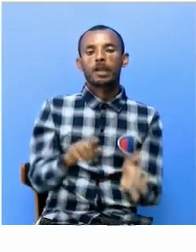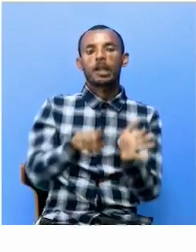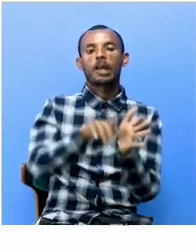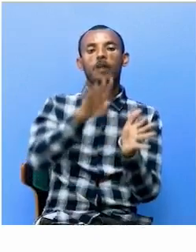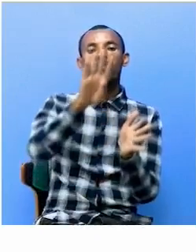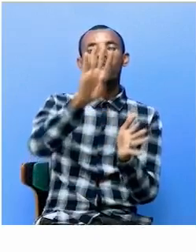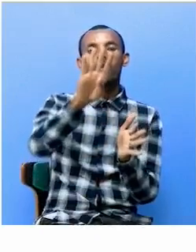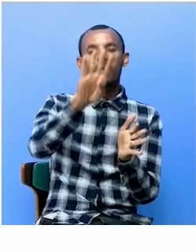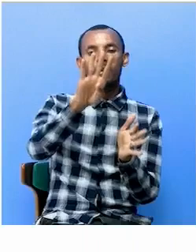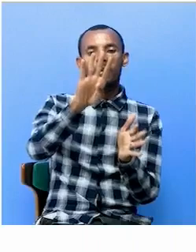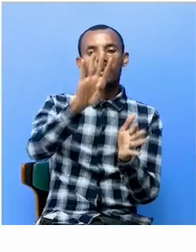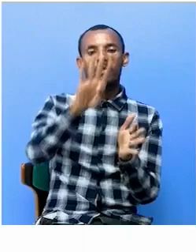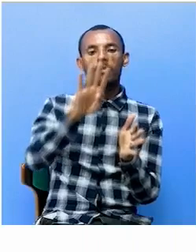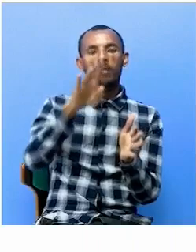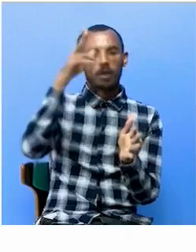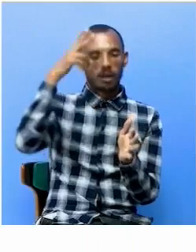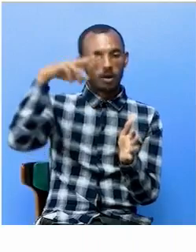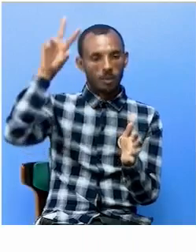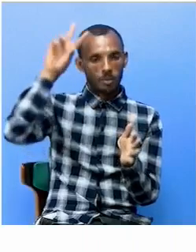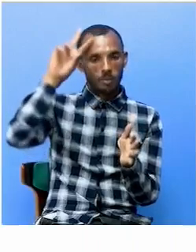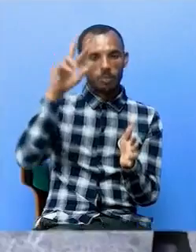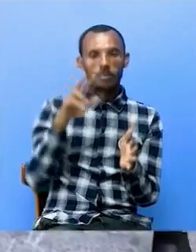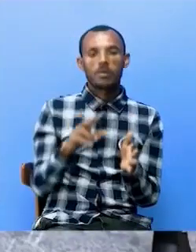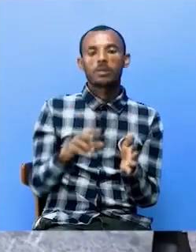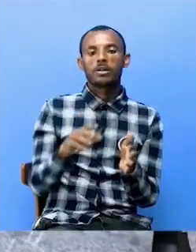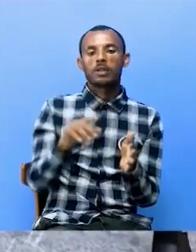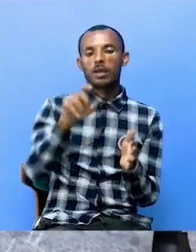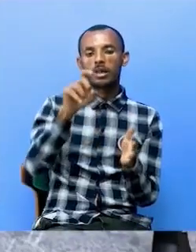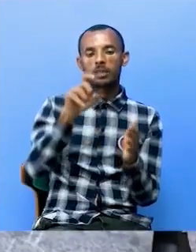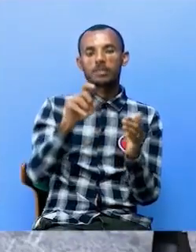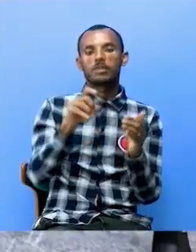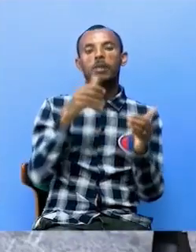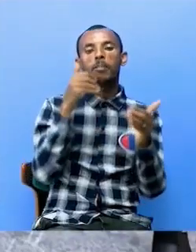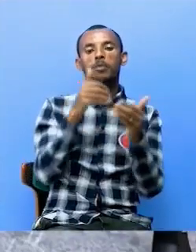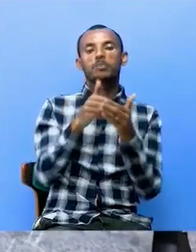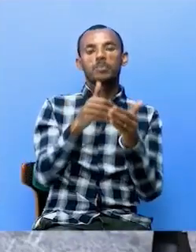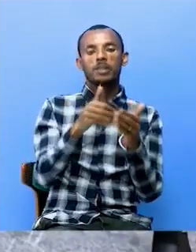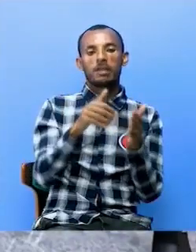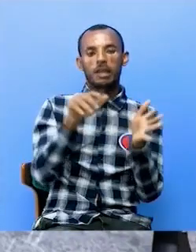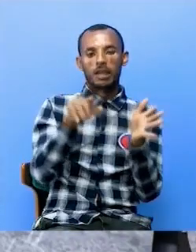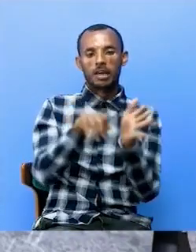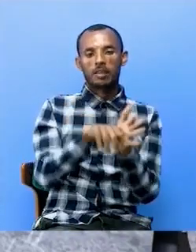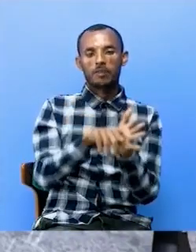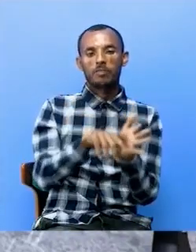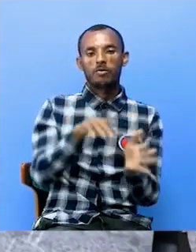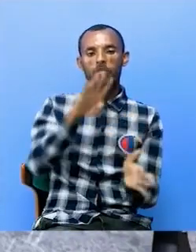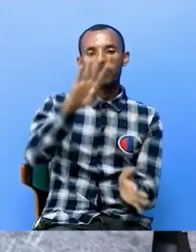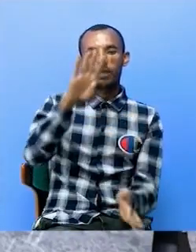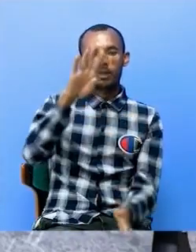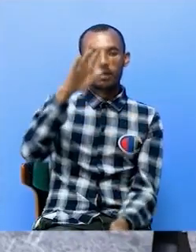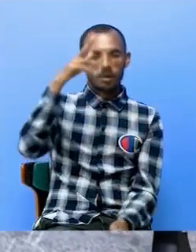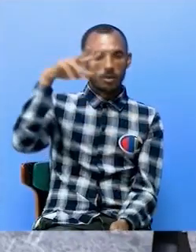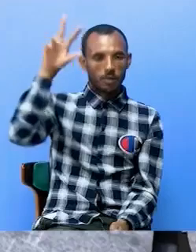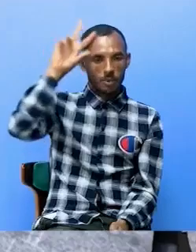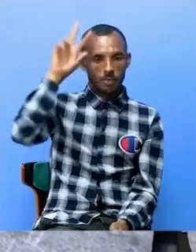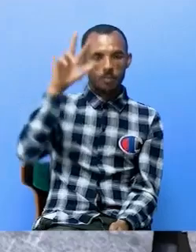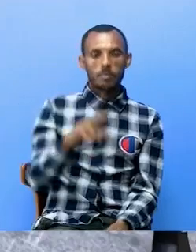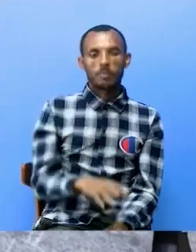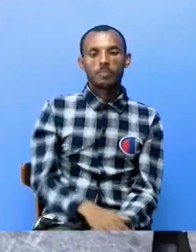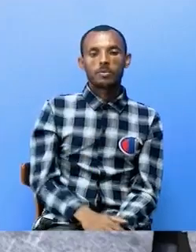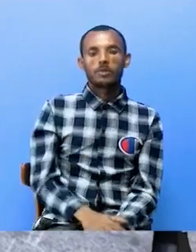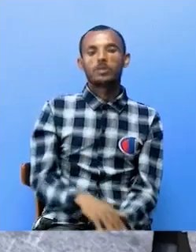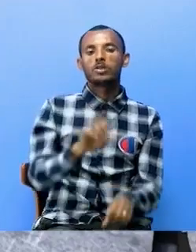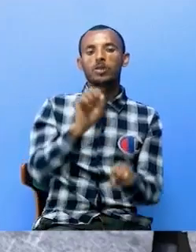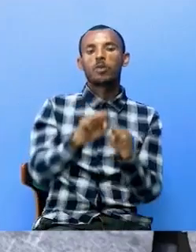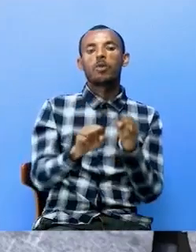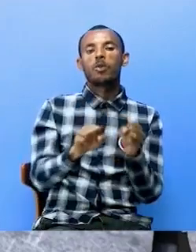negative 4 cube, okay? X cube is approximated to minus 4 the power of 3.